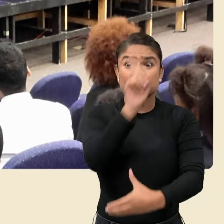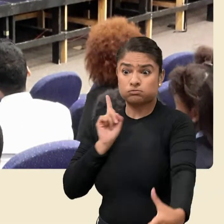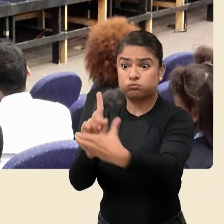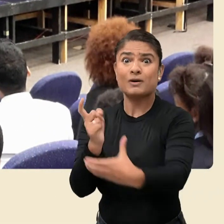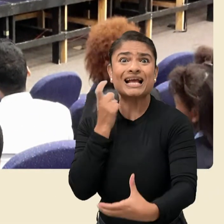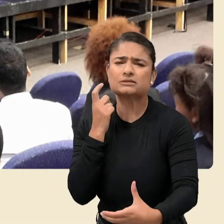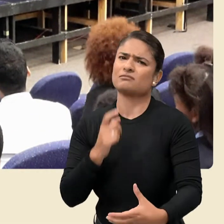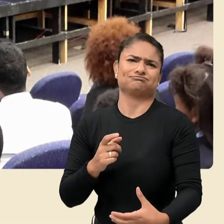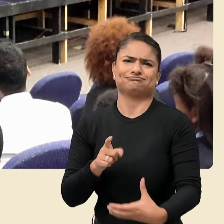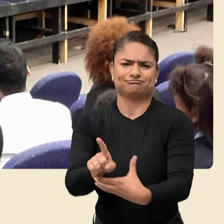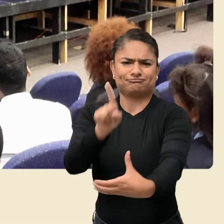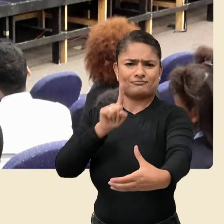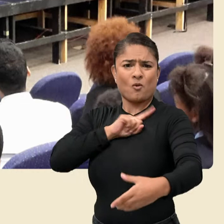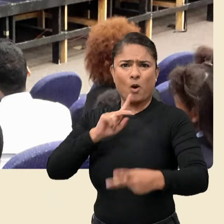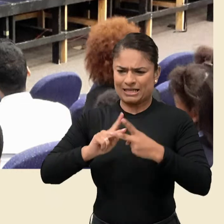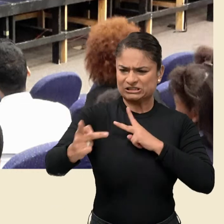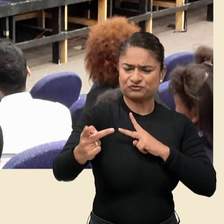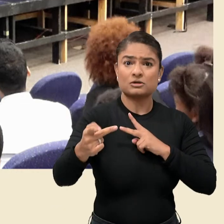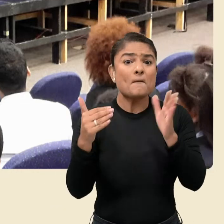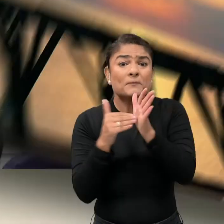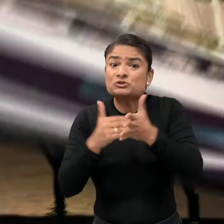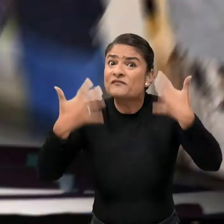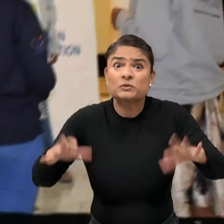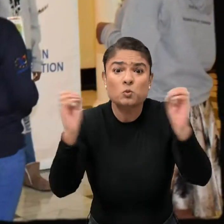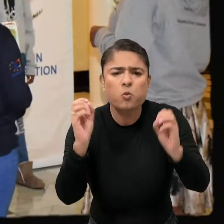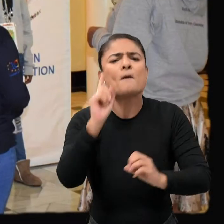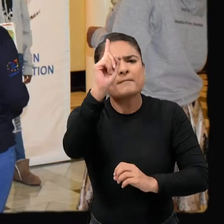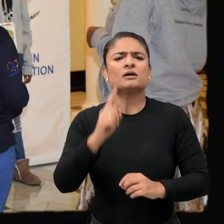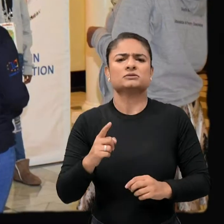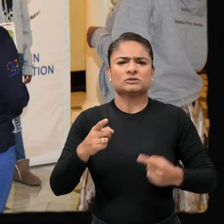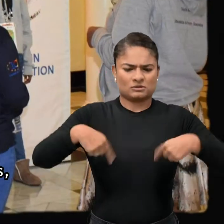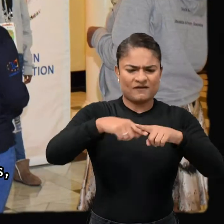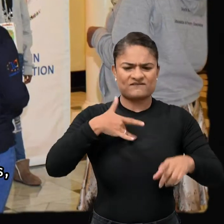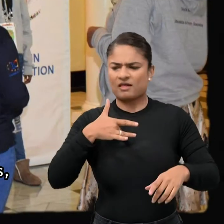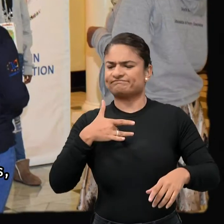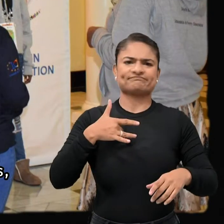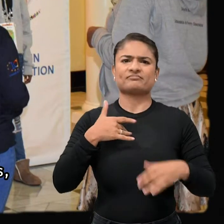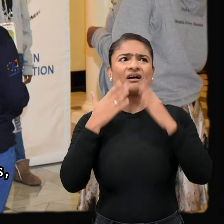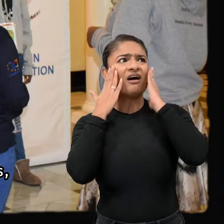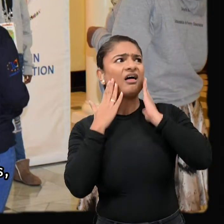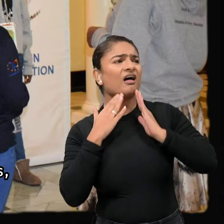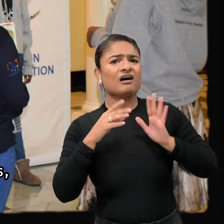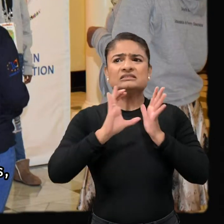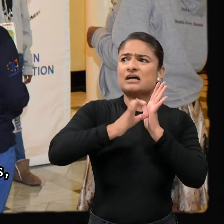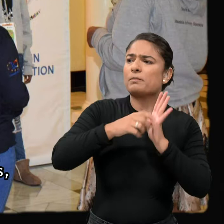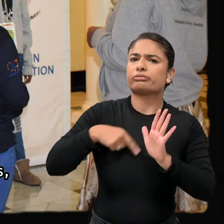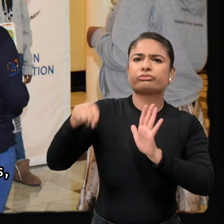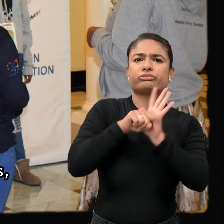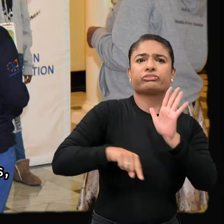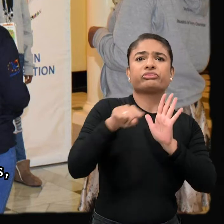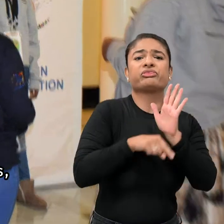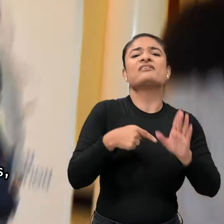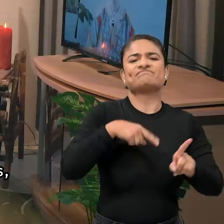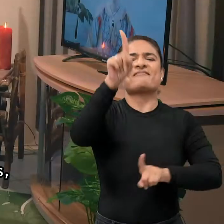because you didn't fit in since you were a kid. And I think that's where we fail. What could we do better